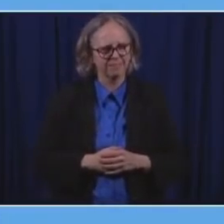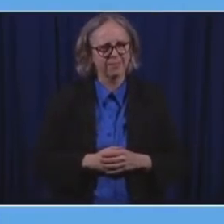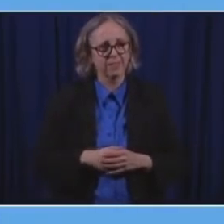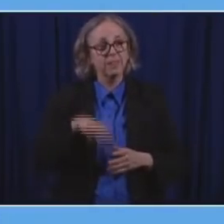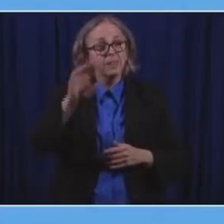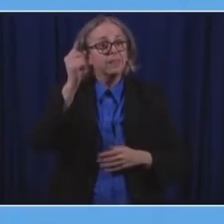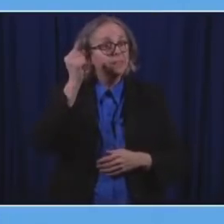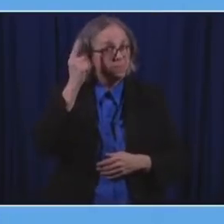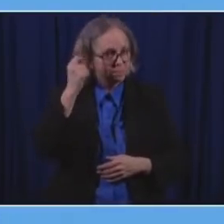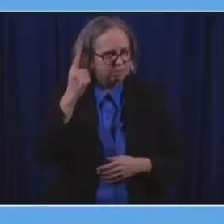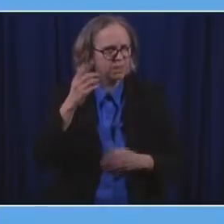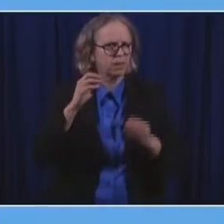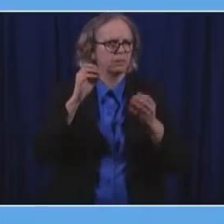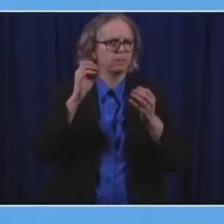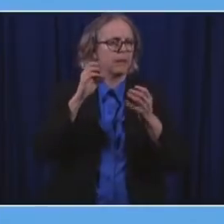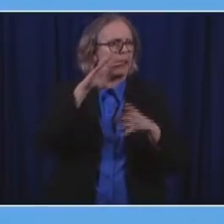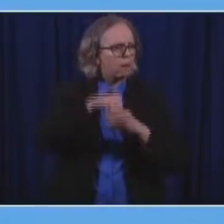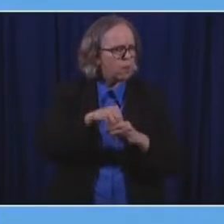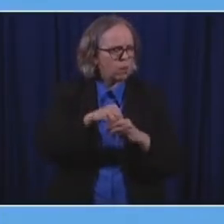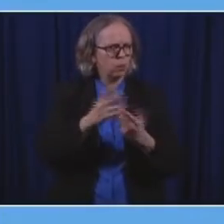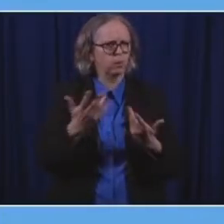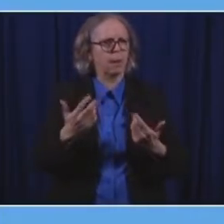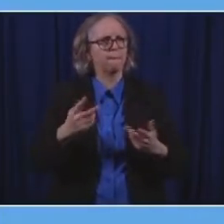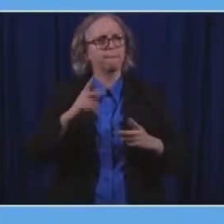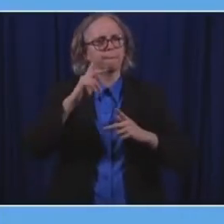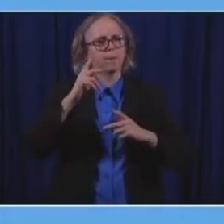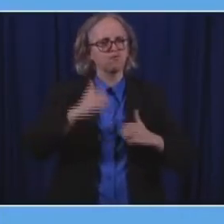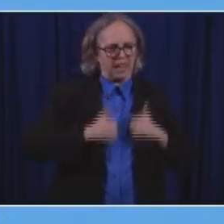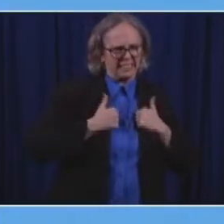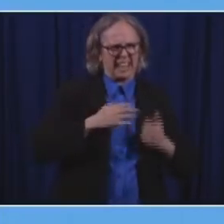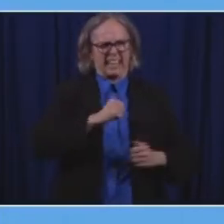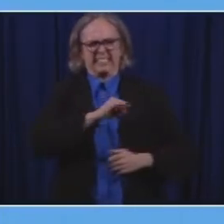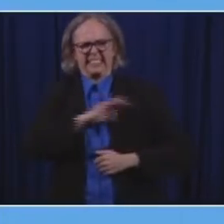include residents and staff at nursing homes,